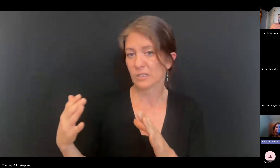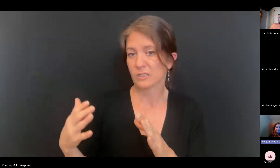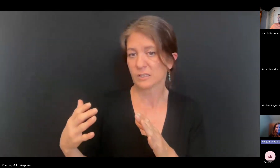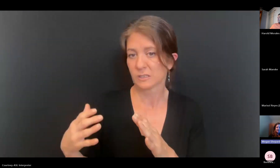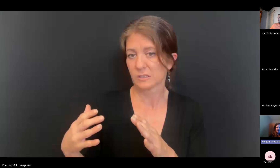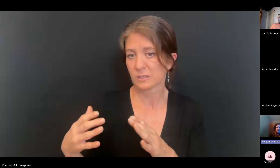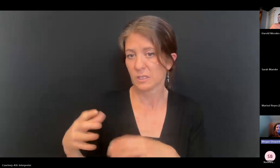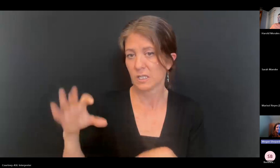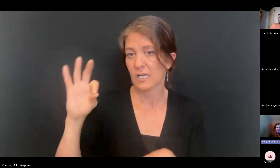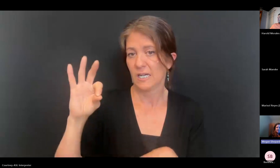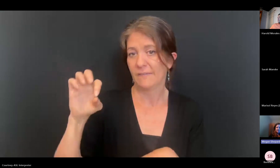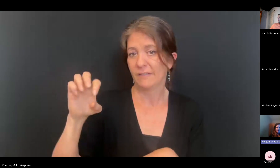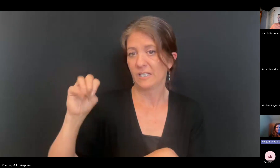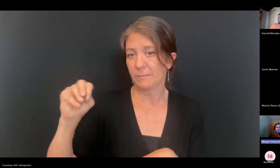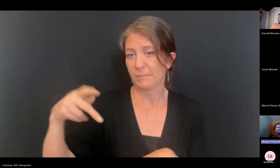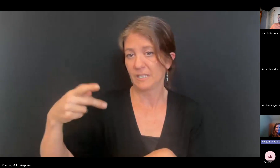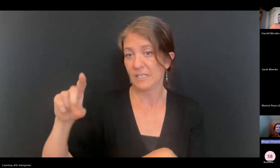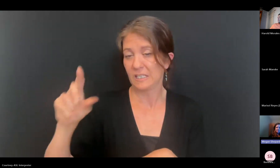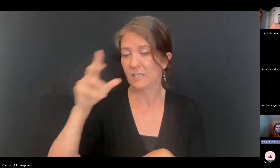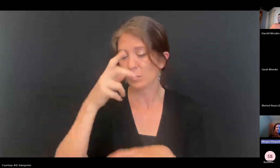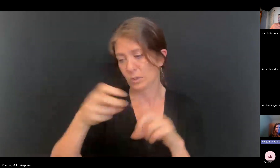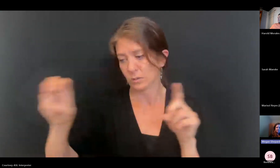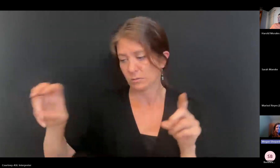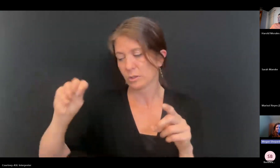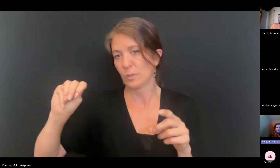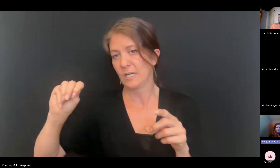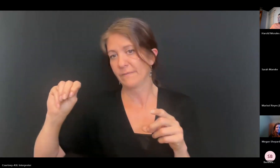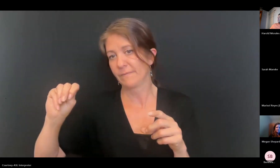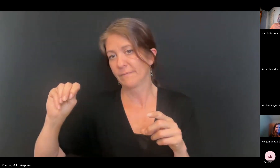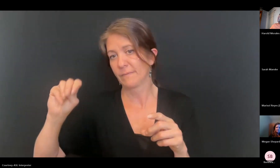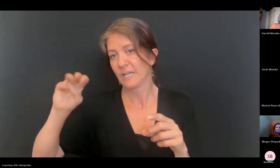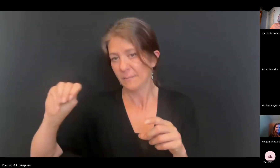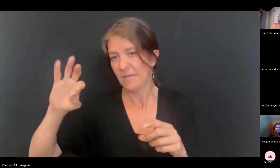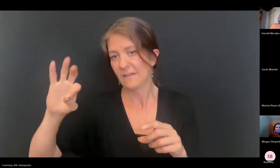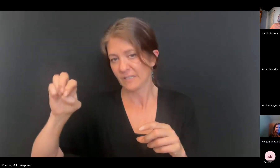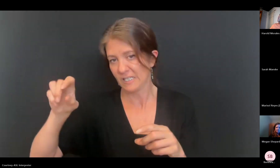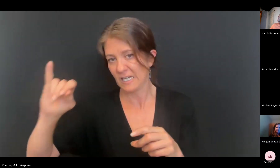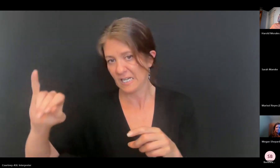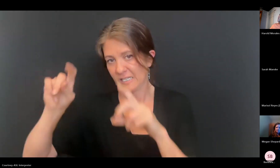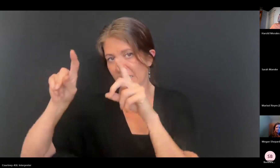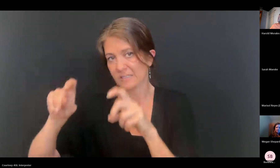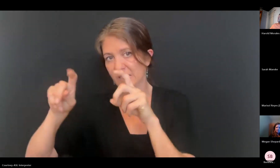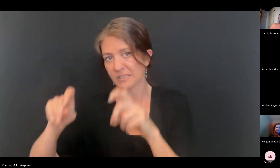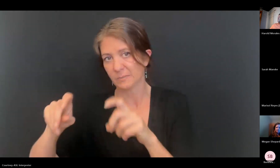to the MFEI assessment model.